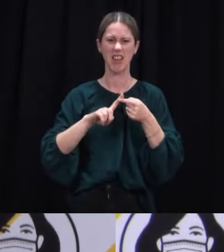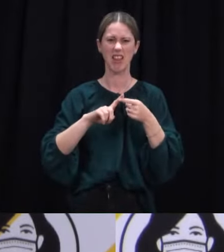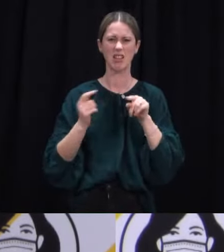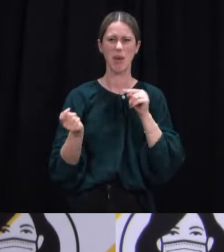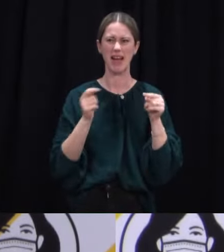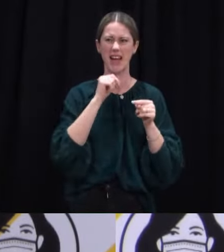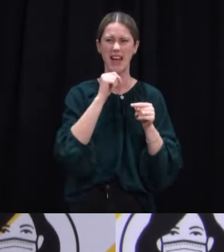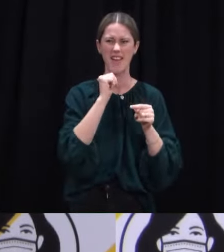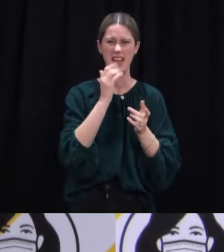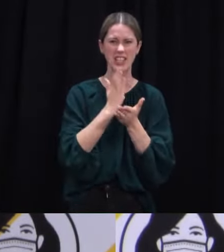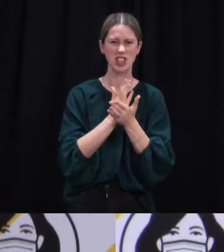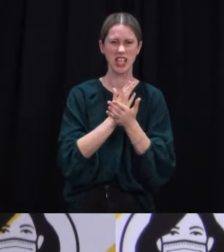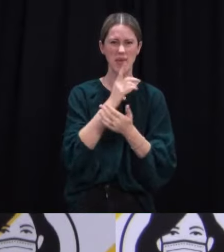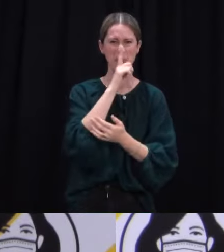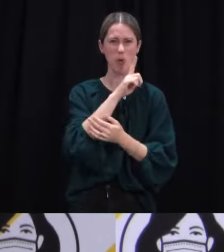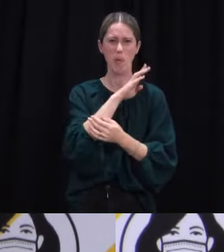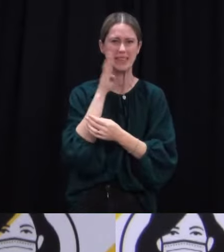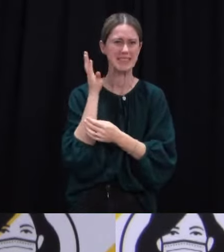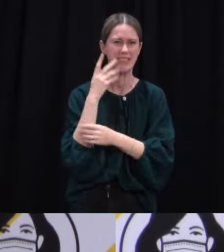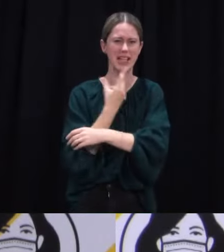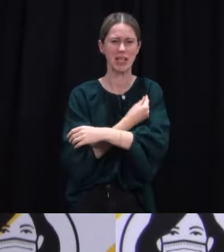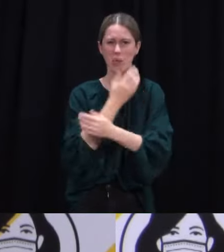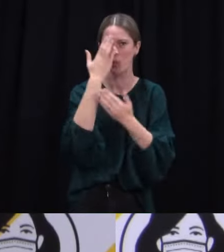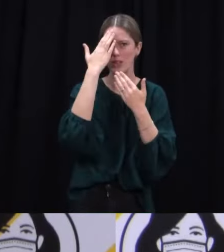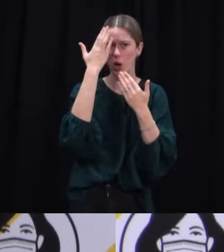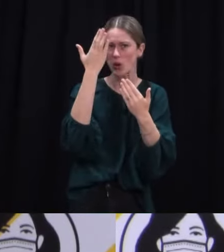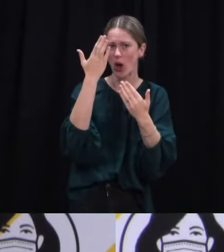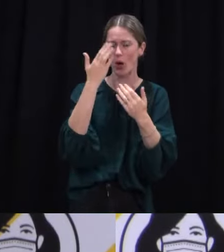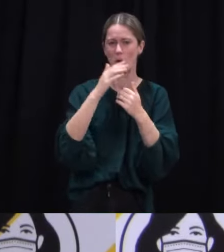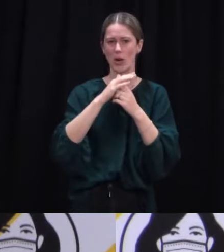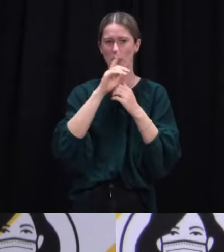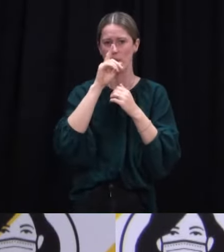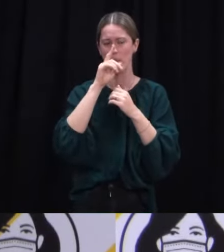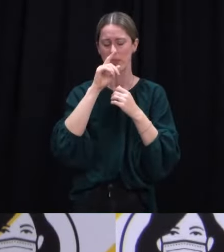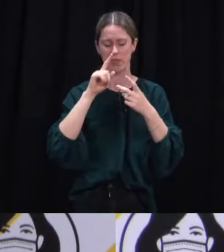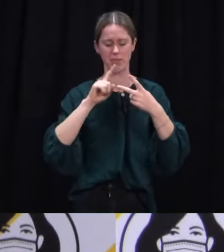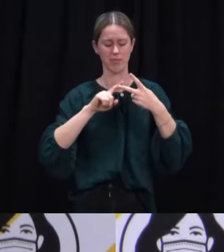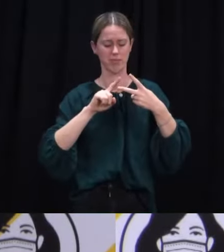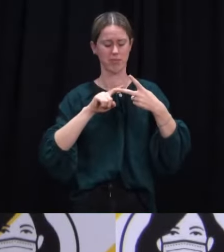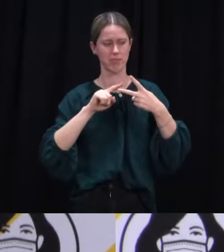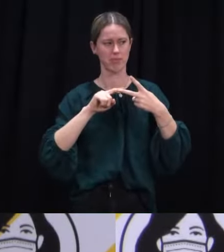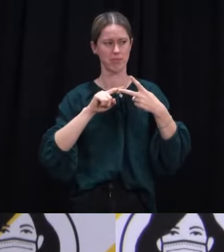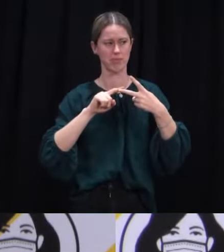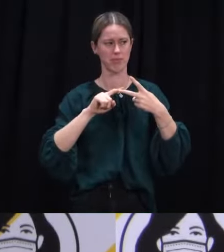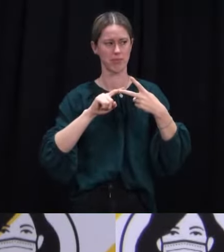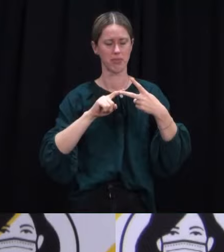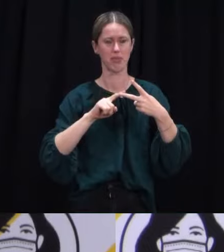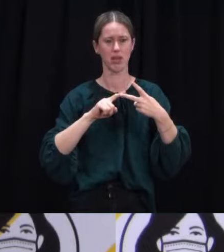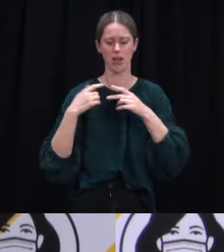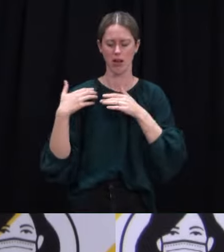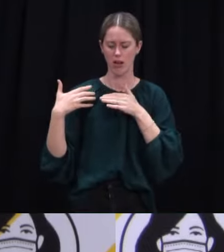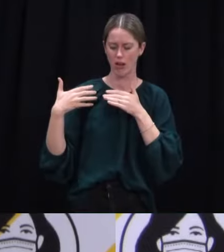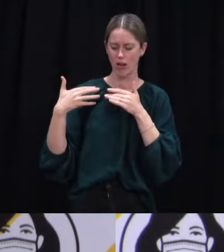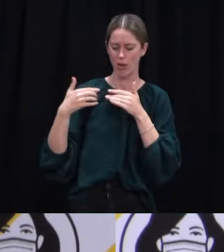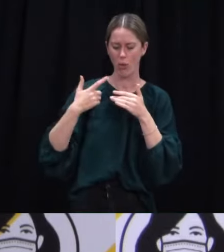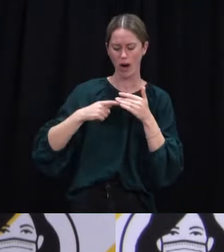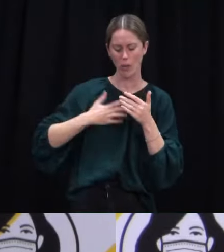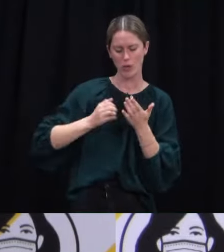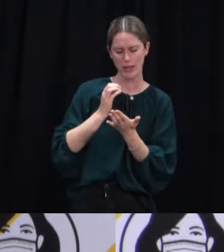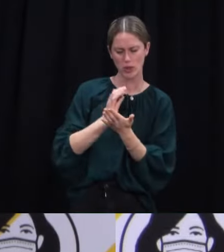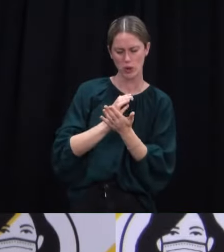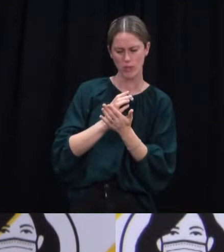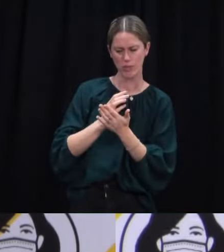anyone missed out on anything. So it was because of a reconciliation process. The second was, what we wanted to be sure of was exactly